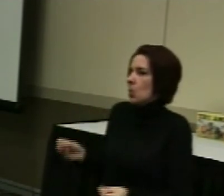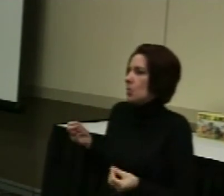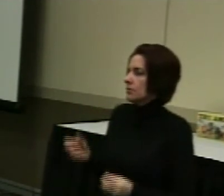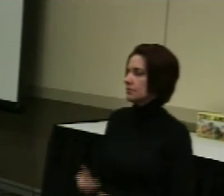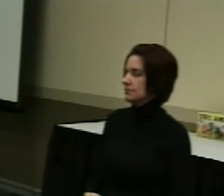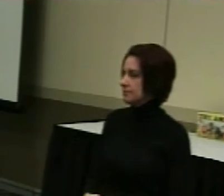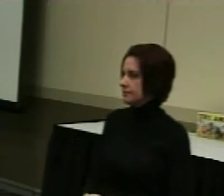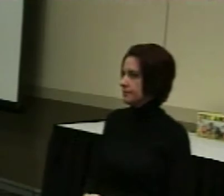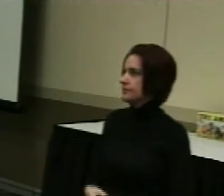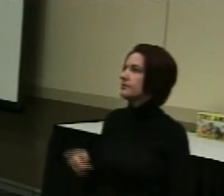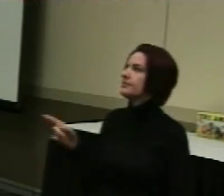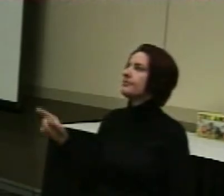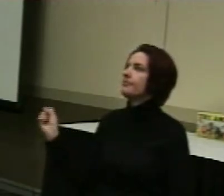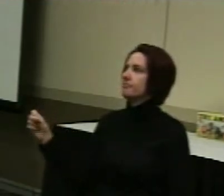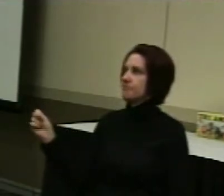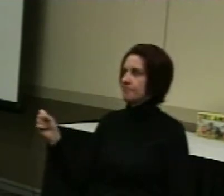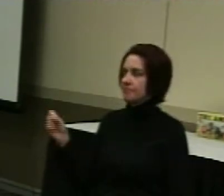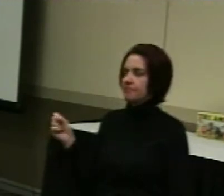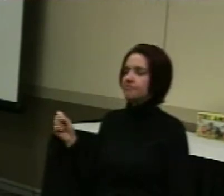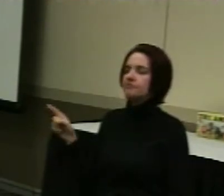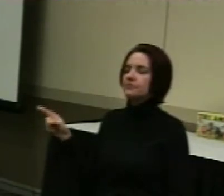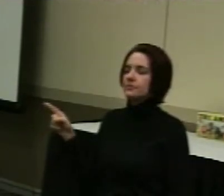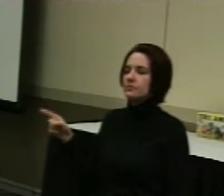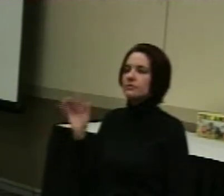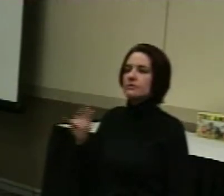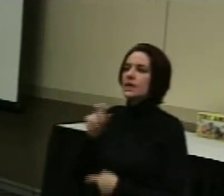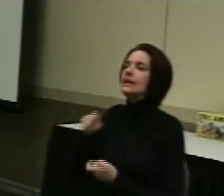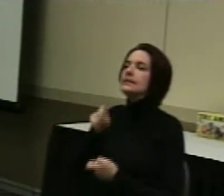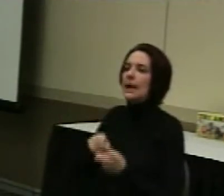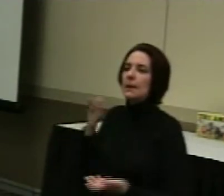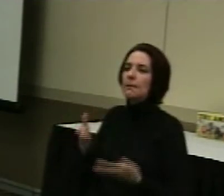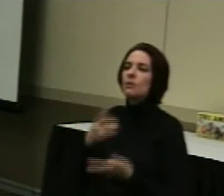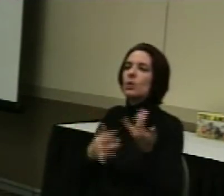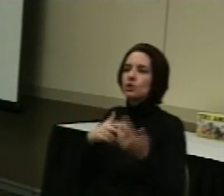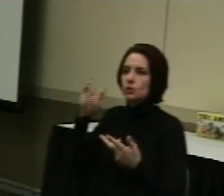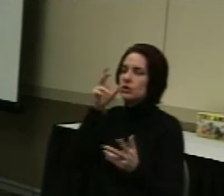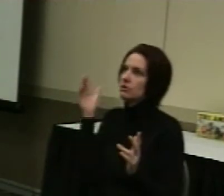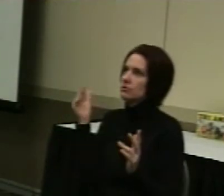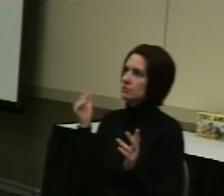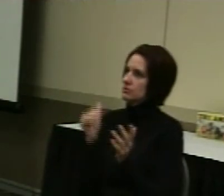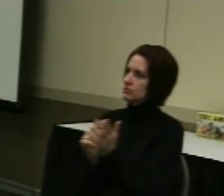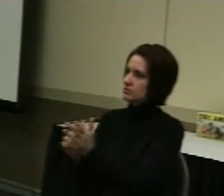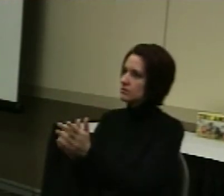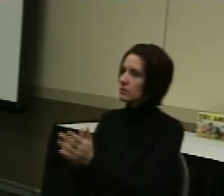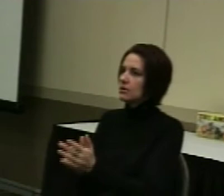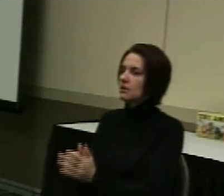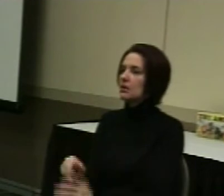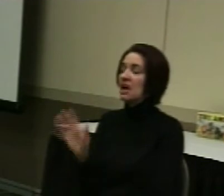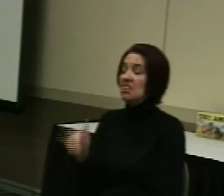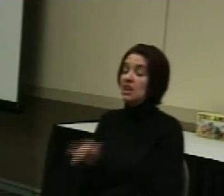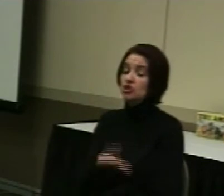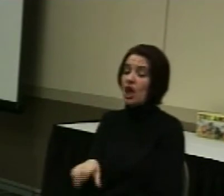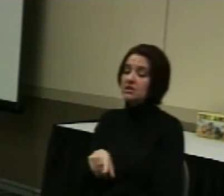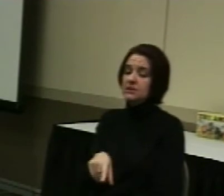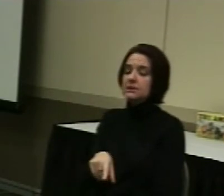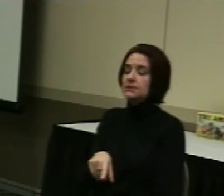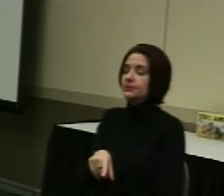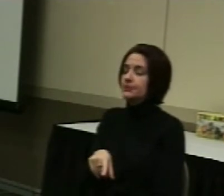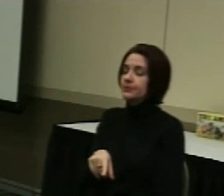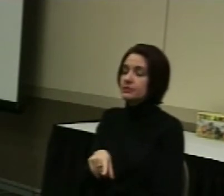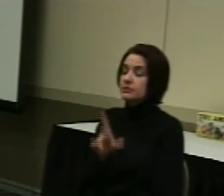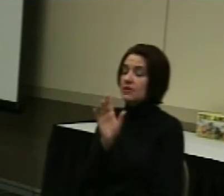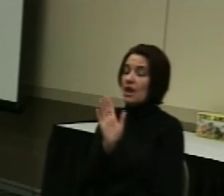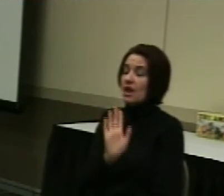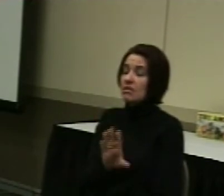That's exactly what you might indeed hear too frequently. This child is doing